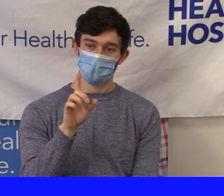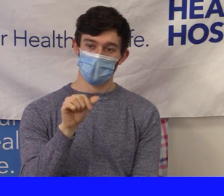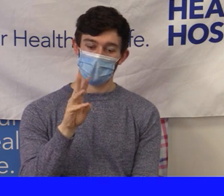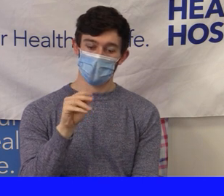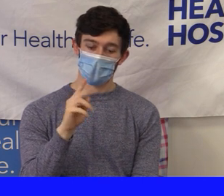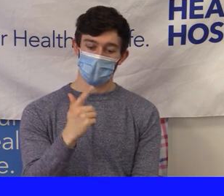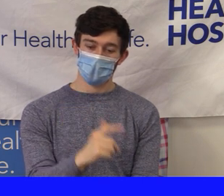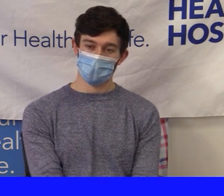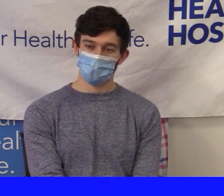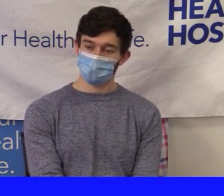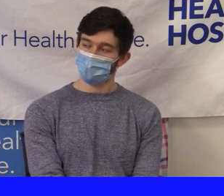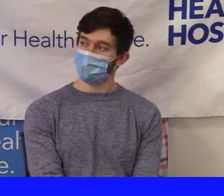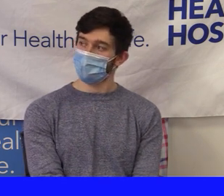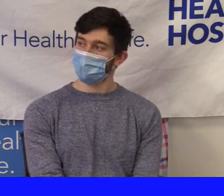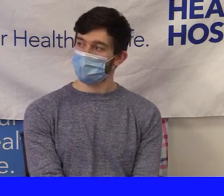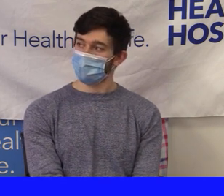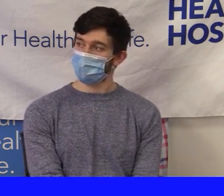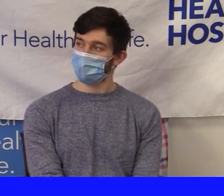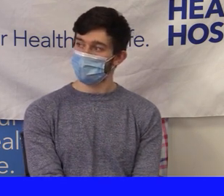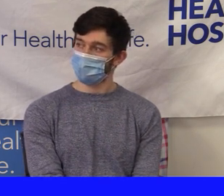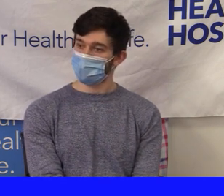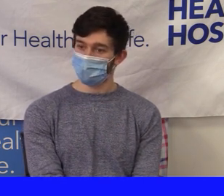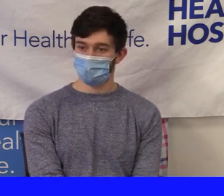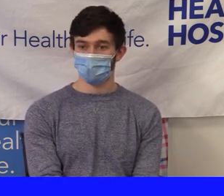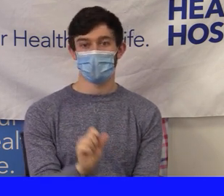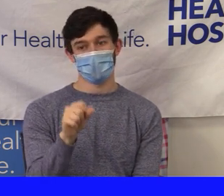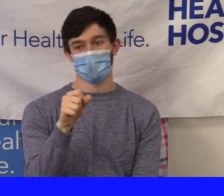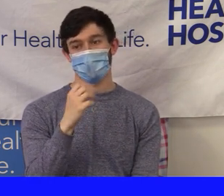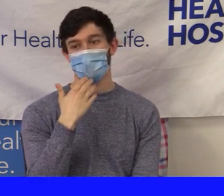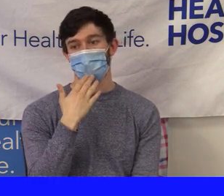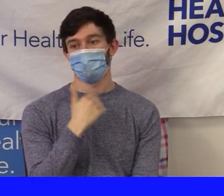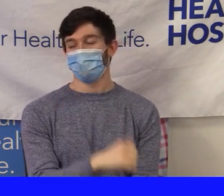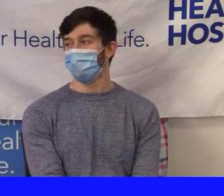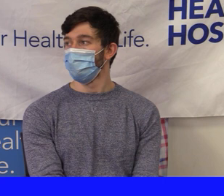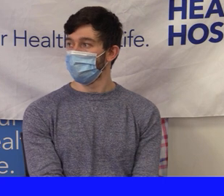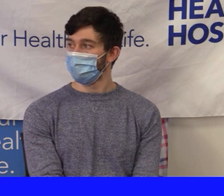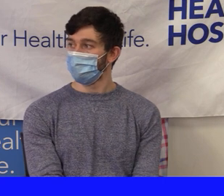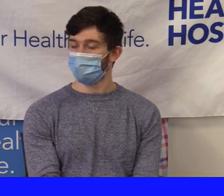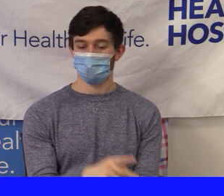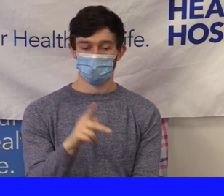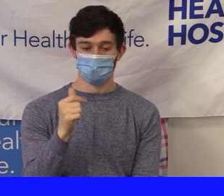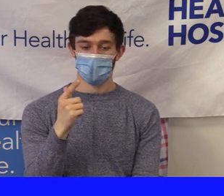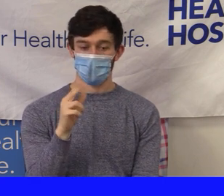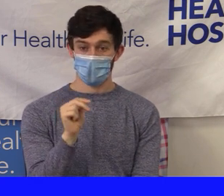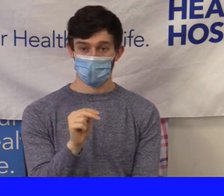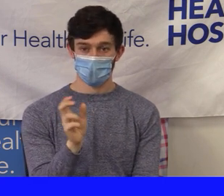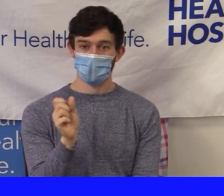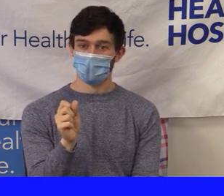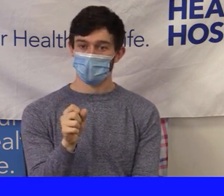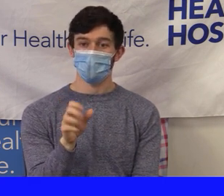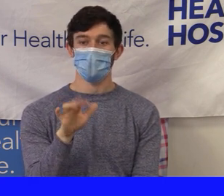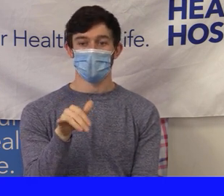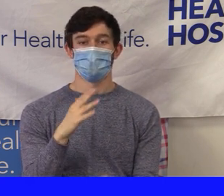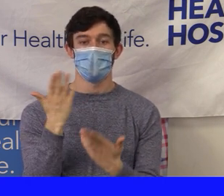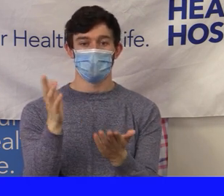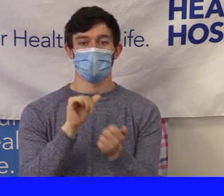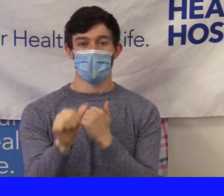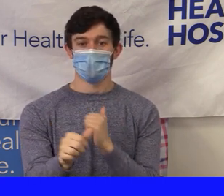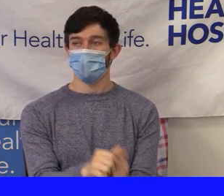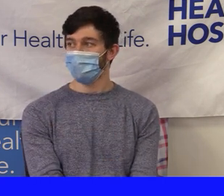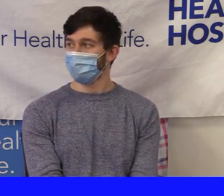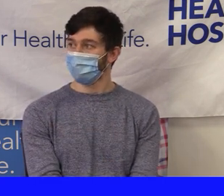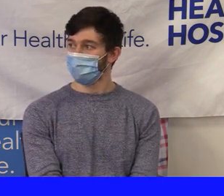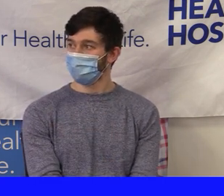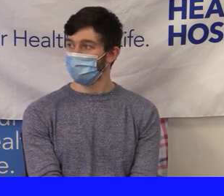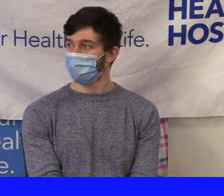Yes, and kudos, Patty. Thank you. Thank you. Josepha Gani, yes. So the resolution passes. Thank you so